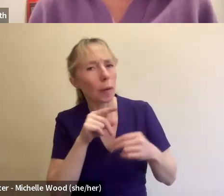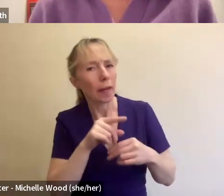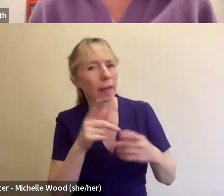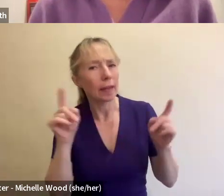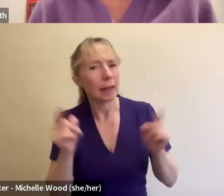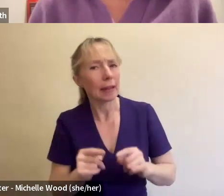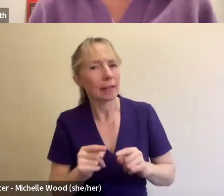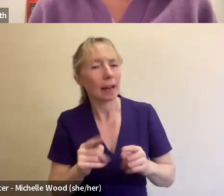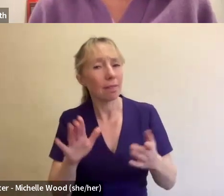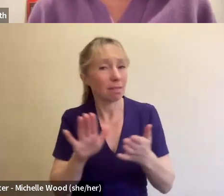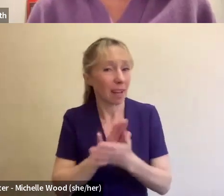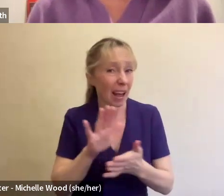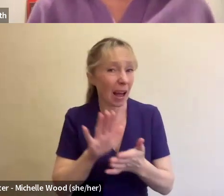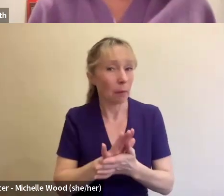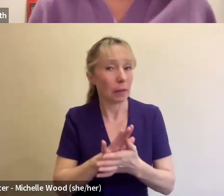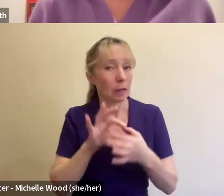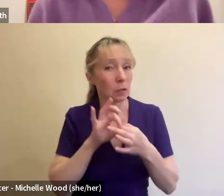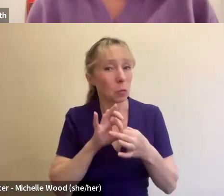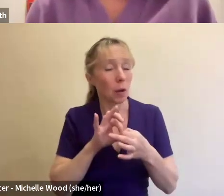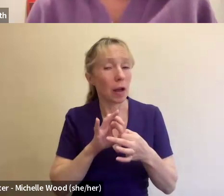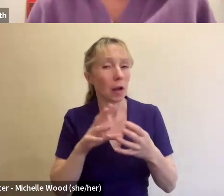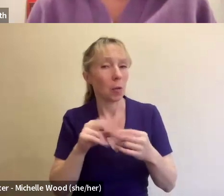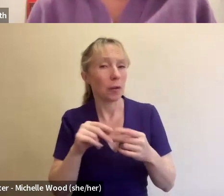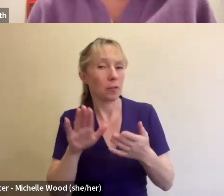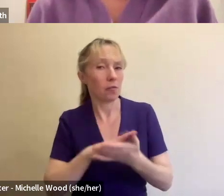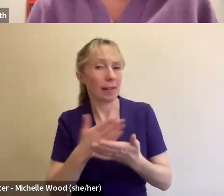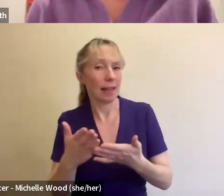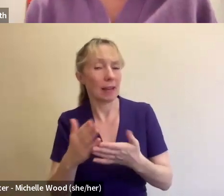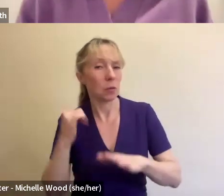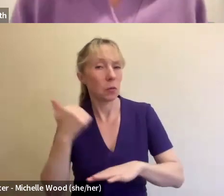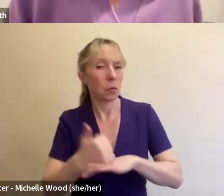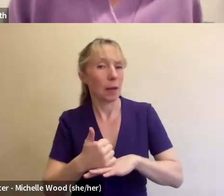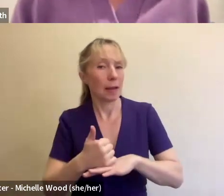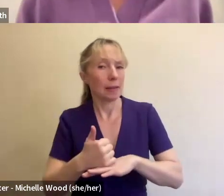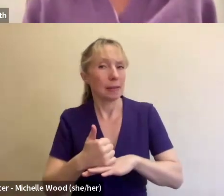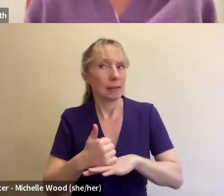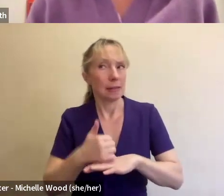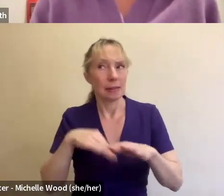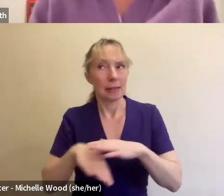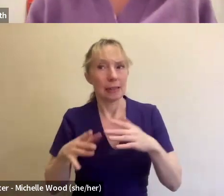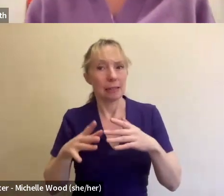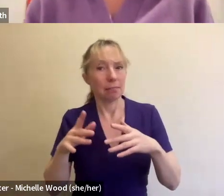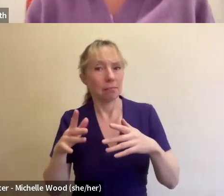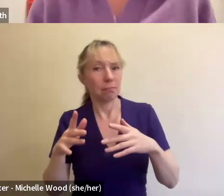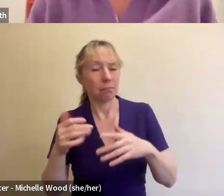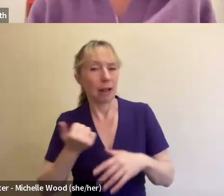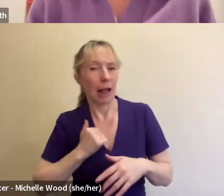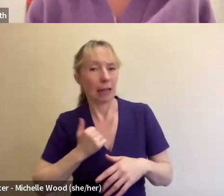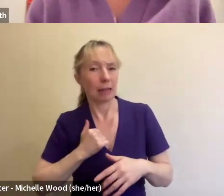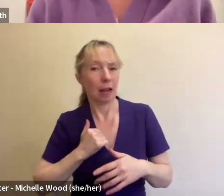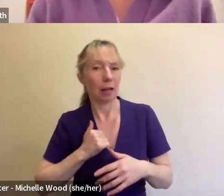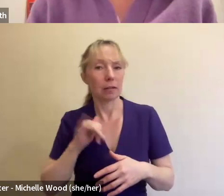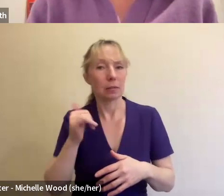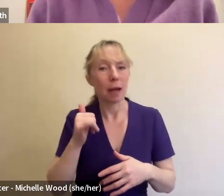work with a translator who is based out of the country? Because obviously that does make a difference in how those translations will